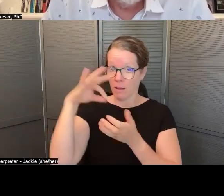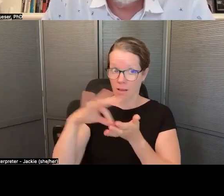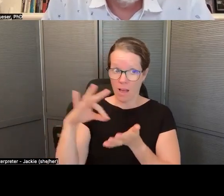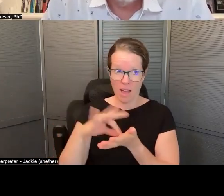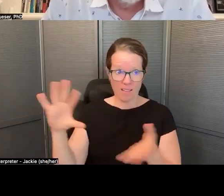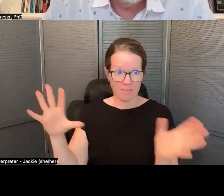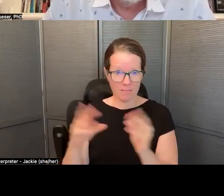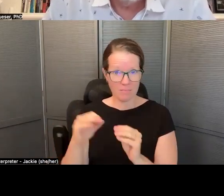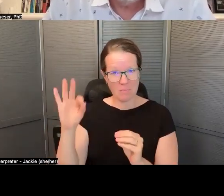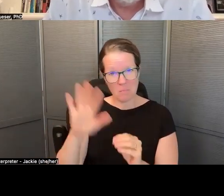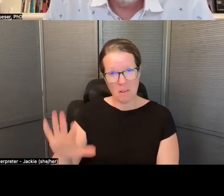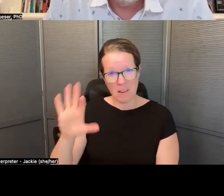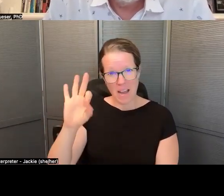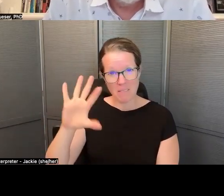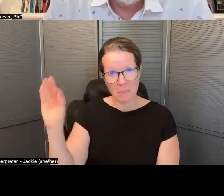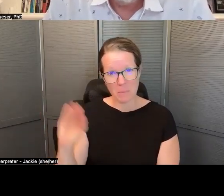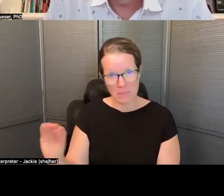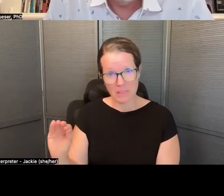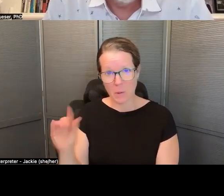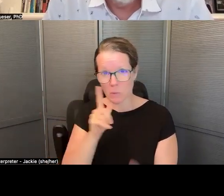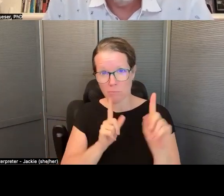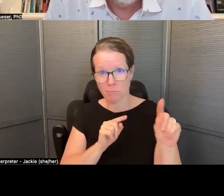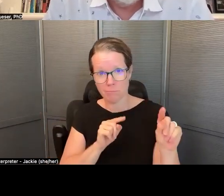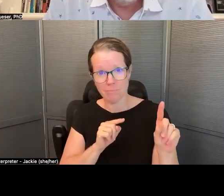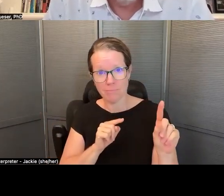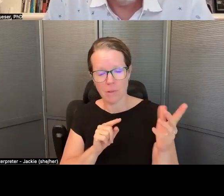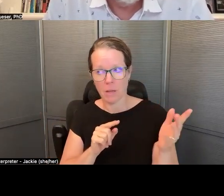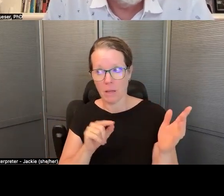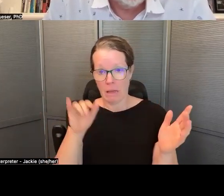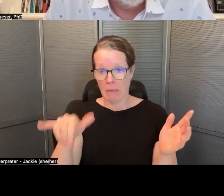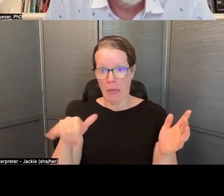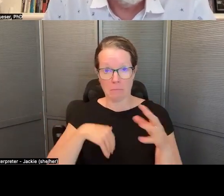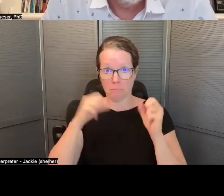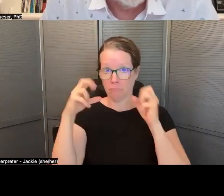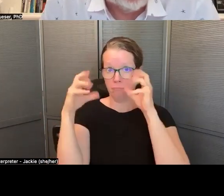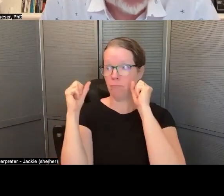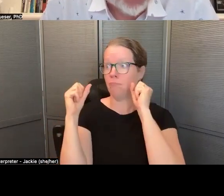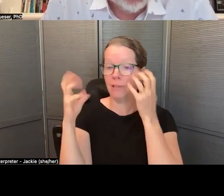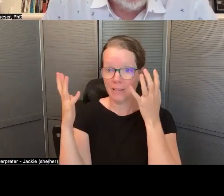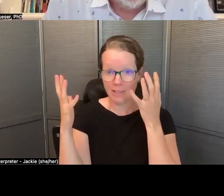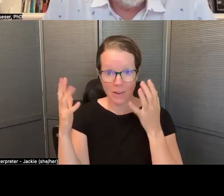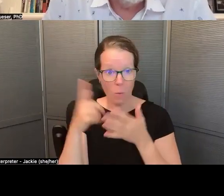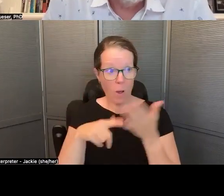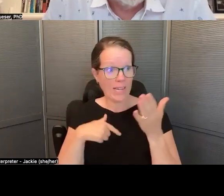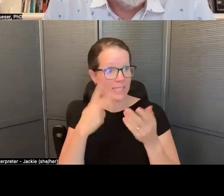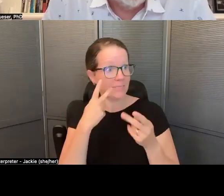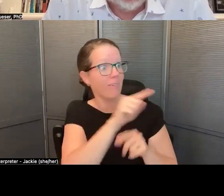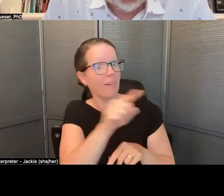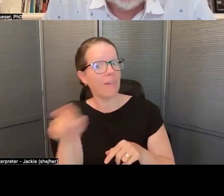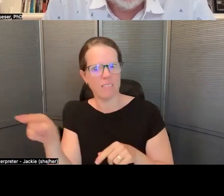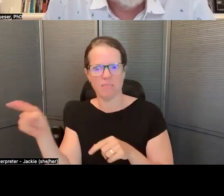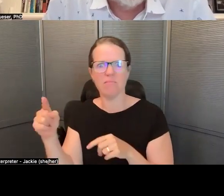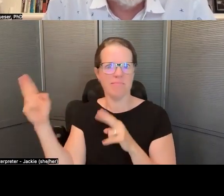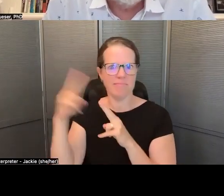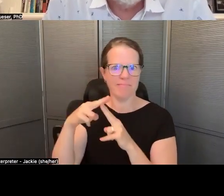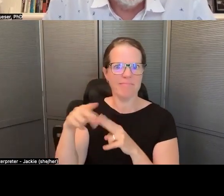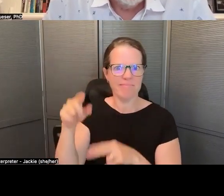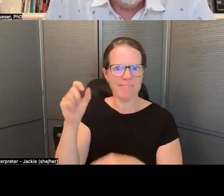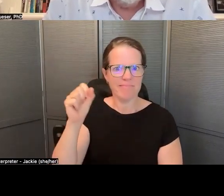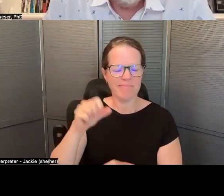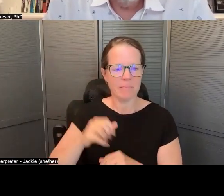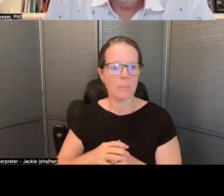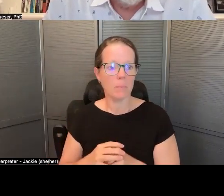which is it's probably just about the highest that I have seen personally. The preliminary qualitative